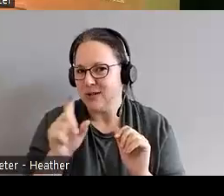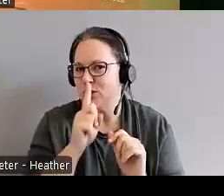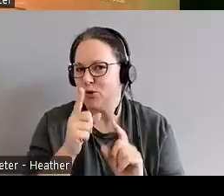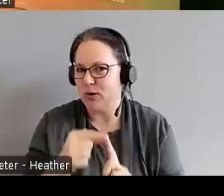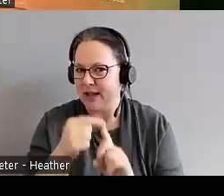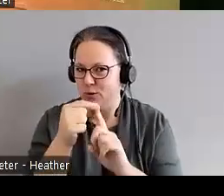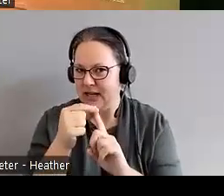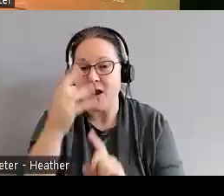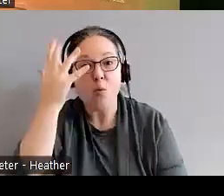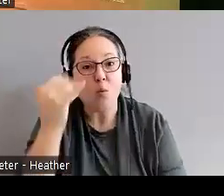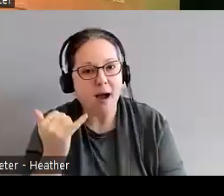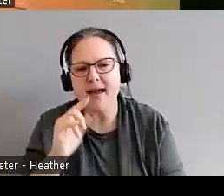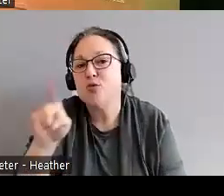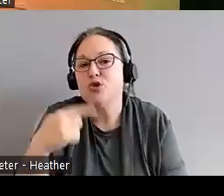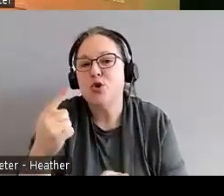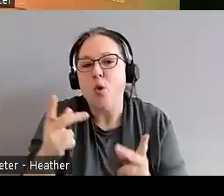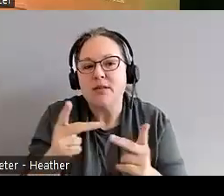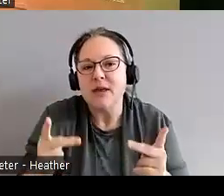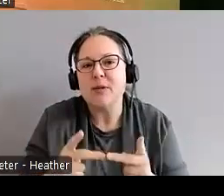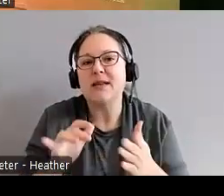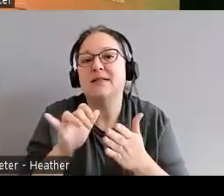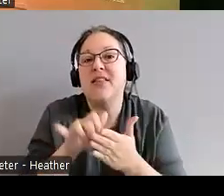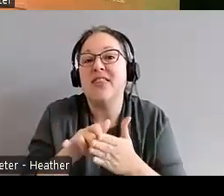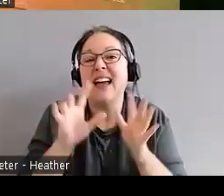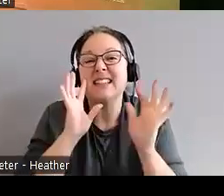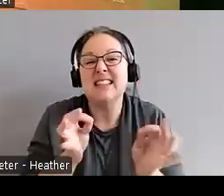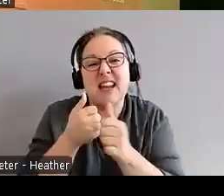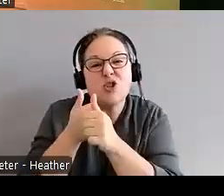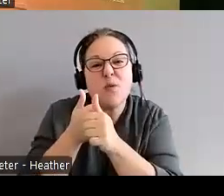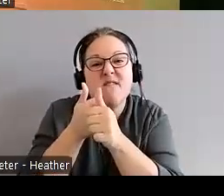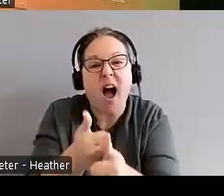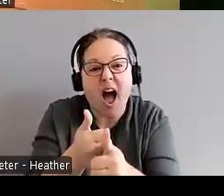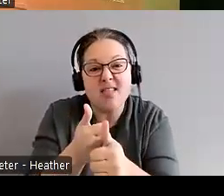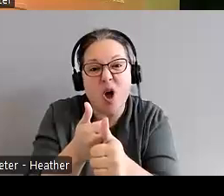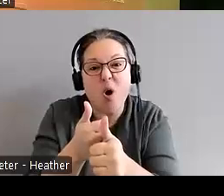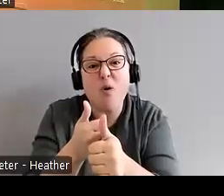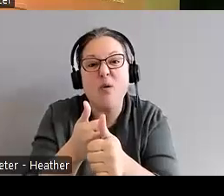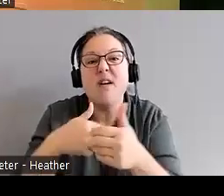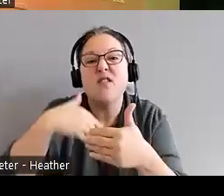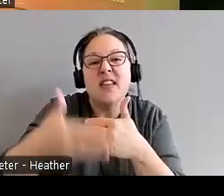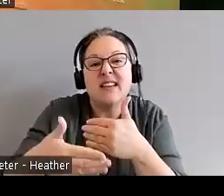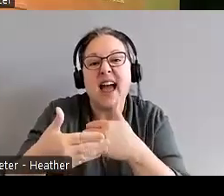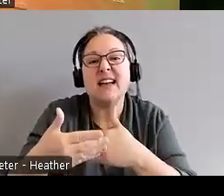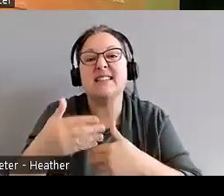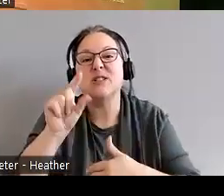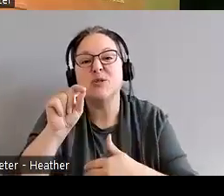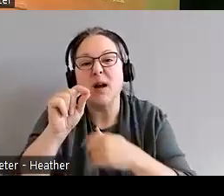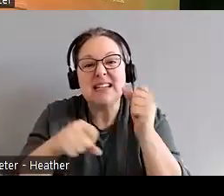site that decided to follow over the next 2 decades. And using